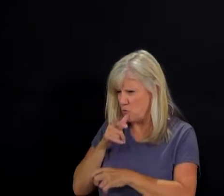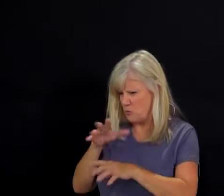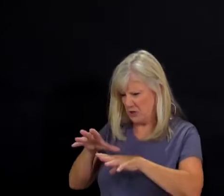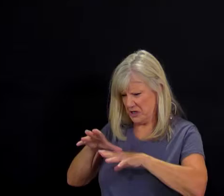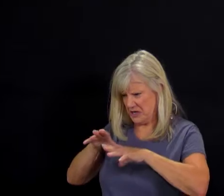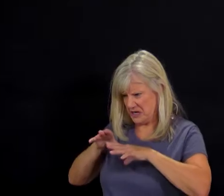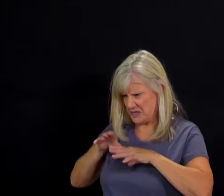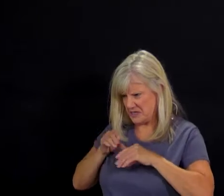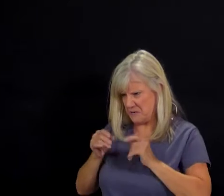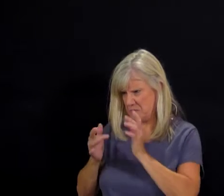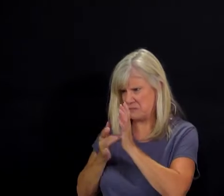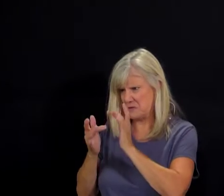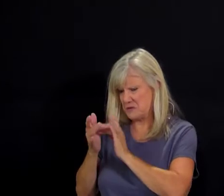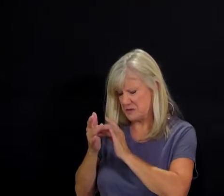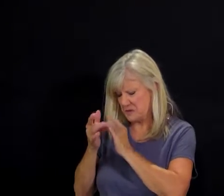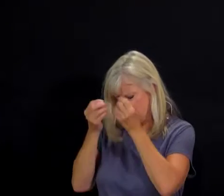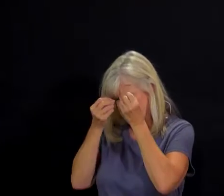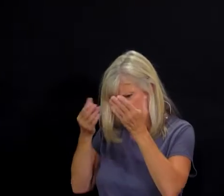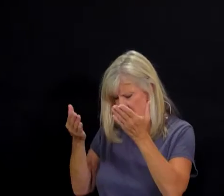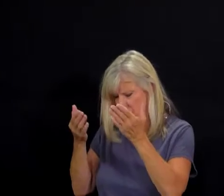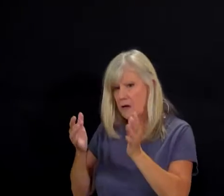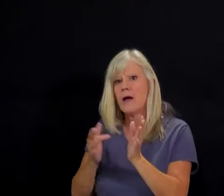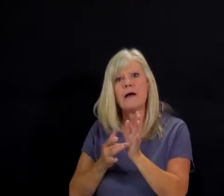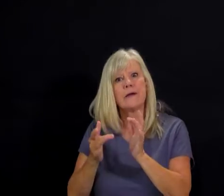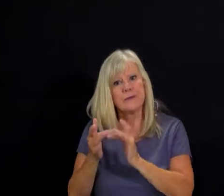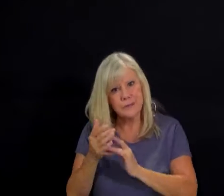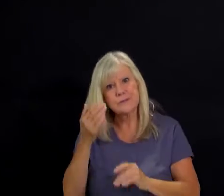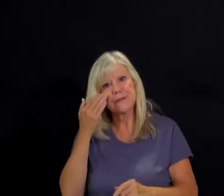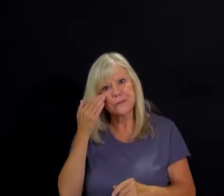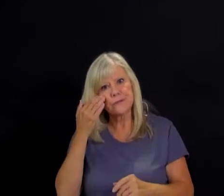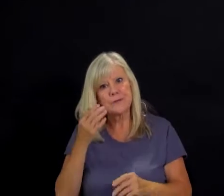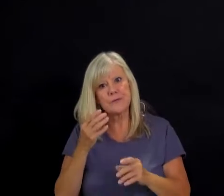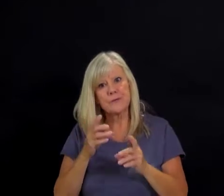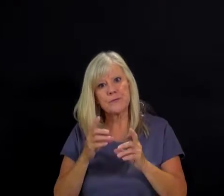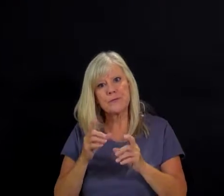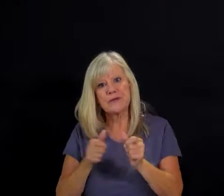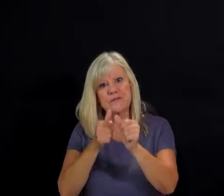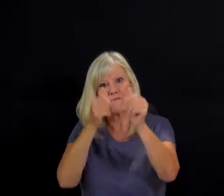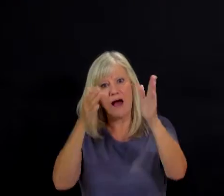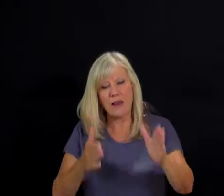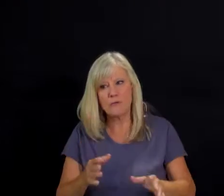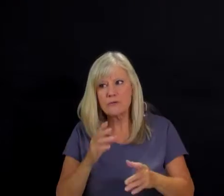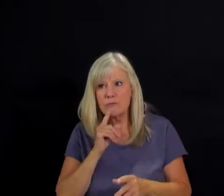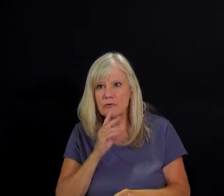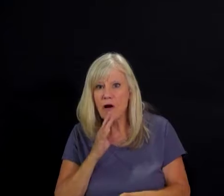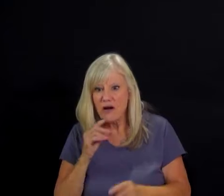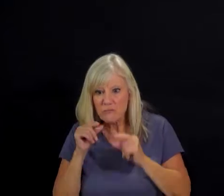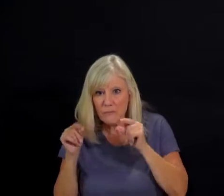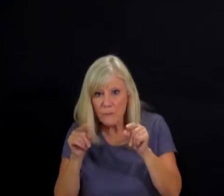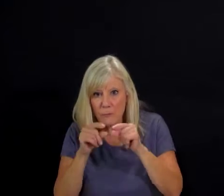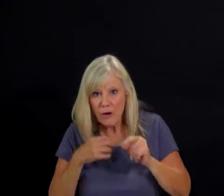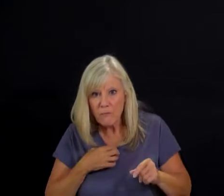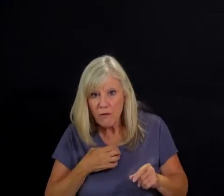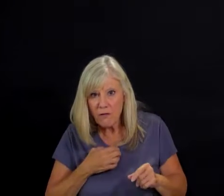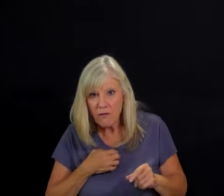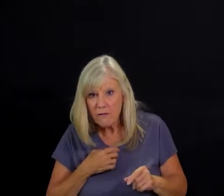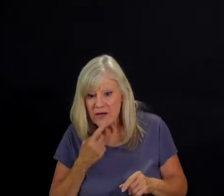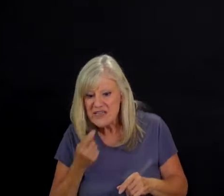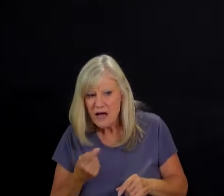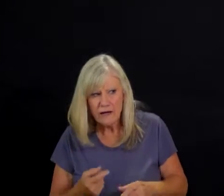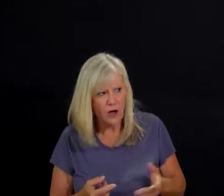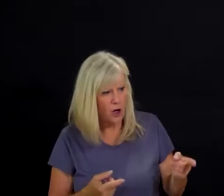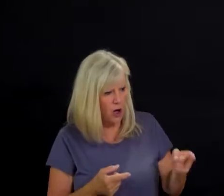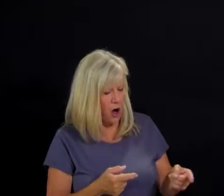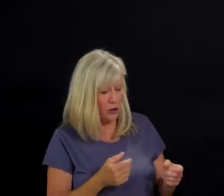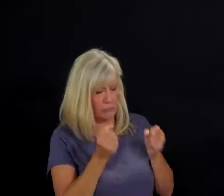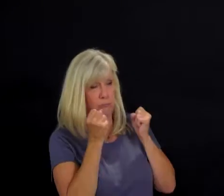it?" Since Jesus knew that his disciples were murmuring about this, he said to them, "Does this shock